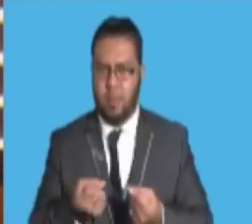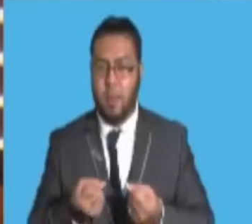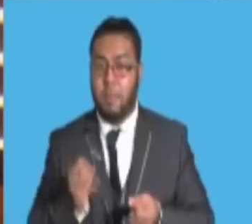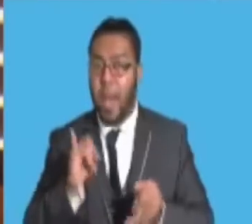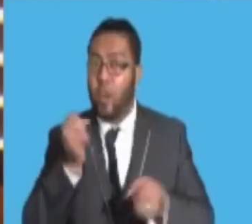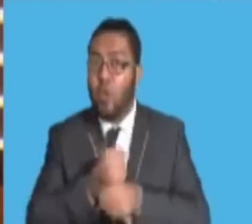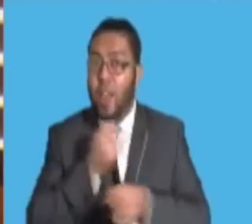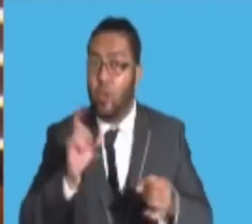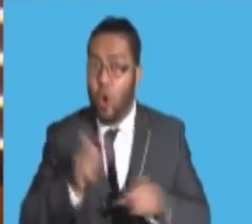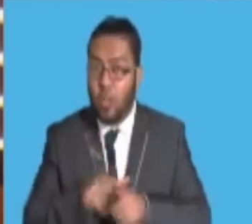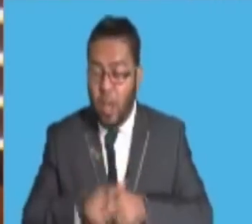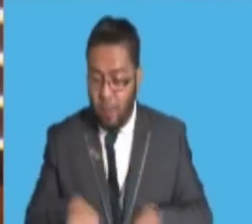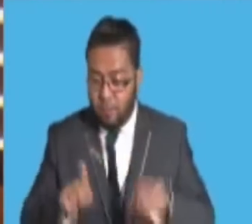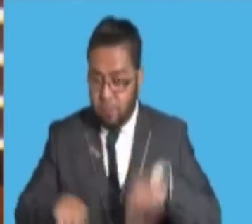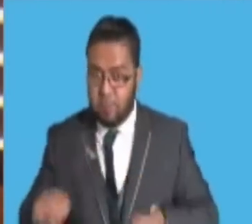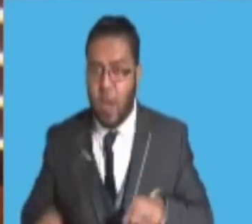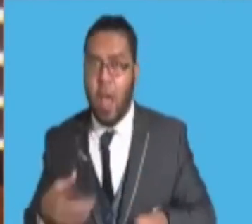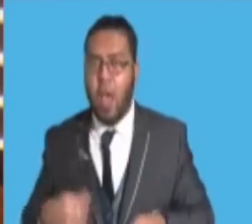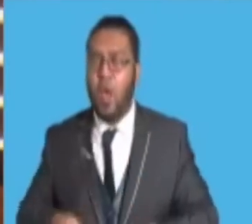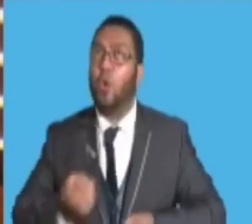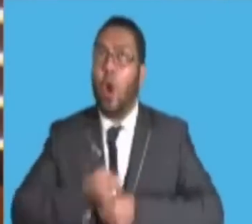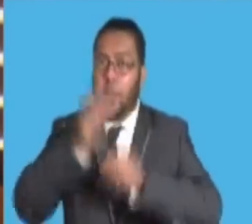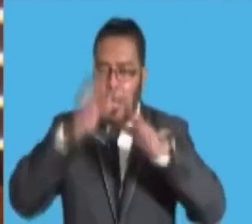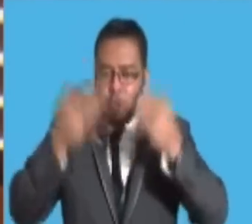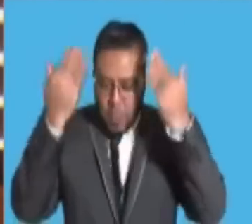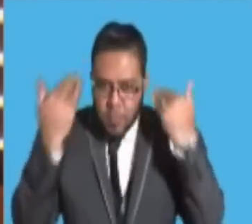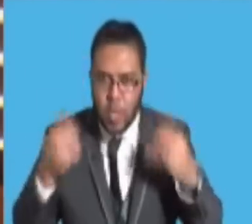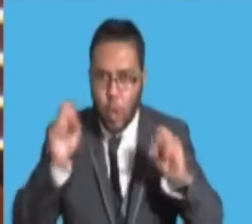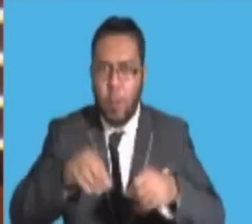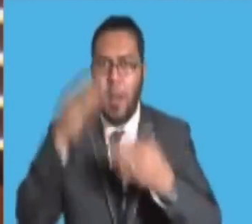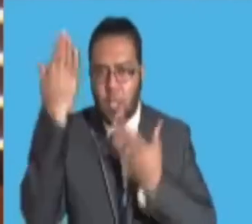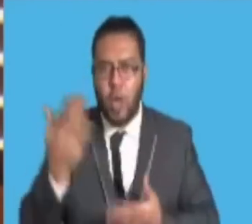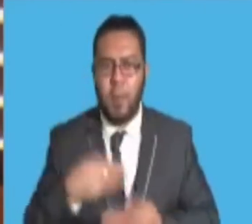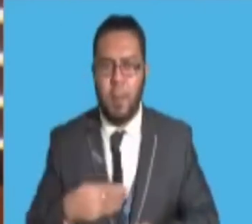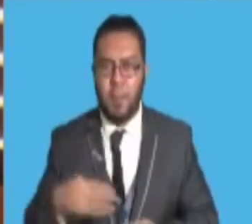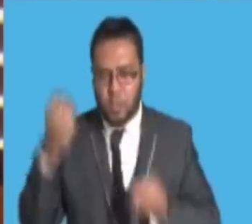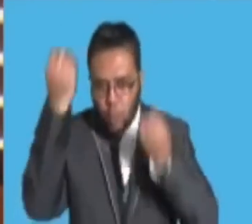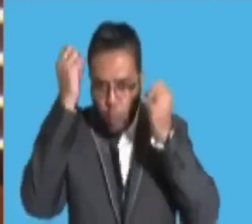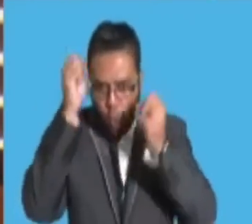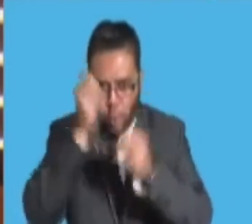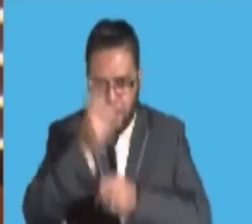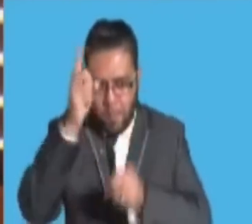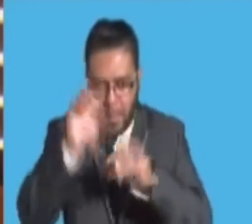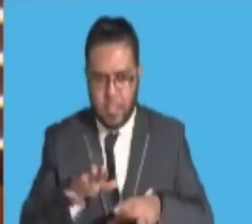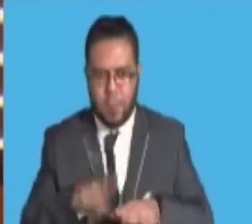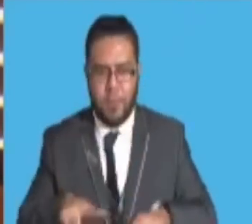Madam Speaker. God bless all the honorable members. And God bless Fiji. Yeah.